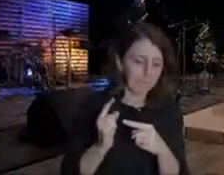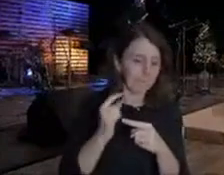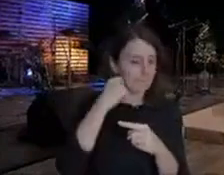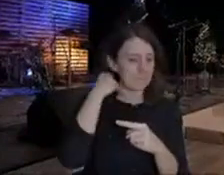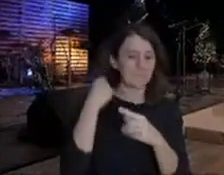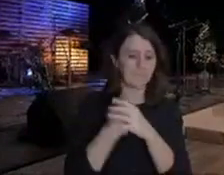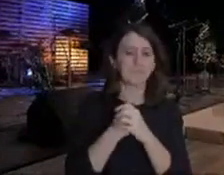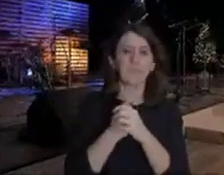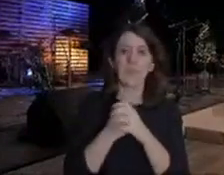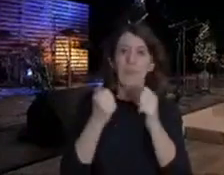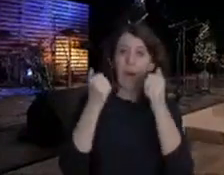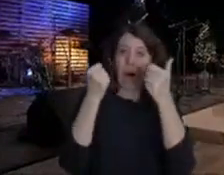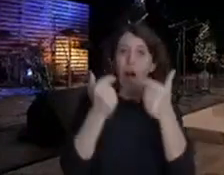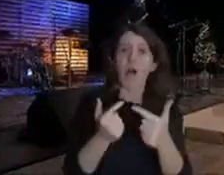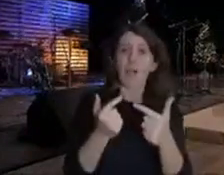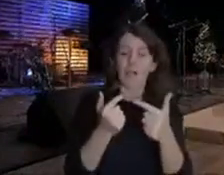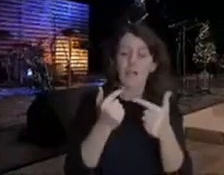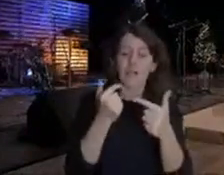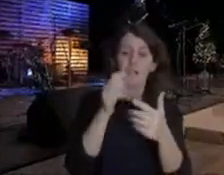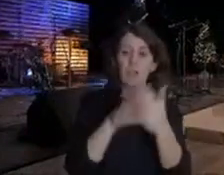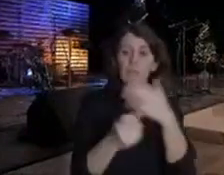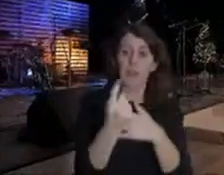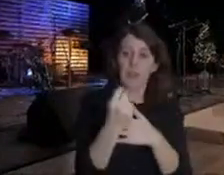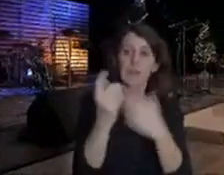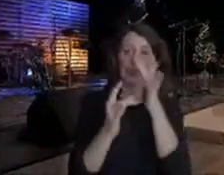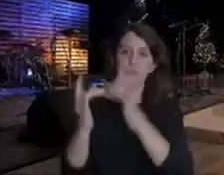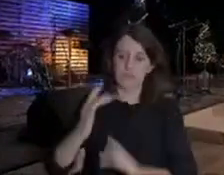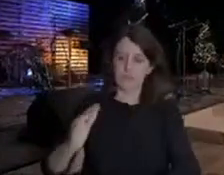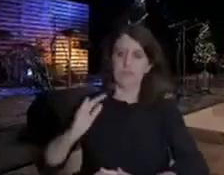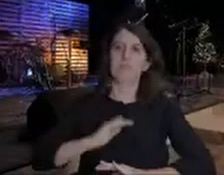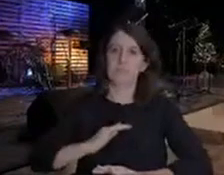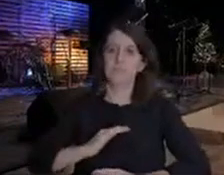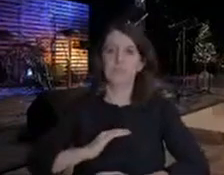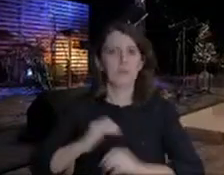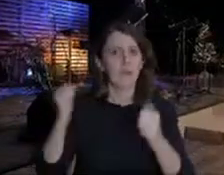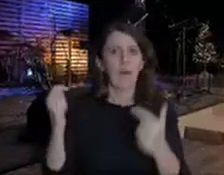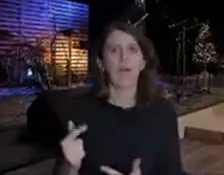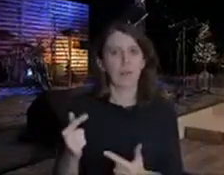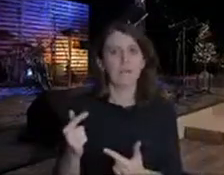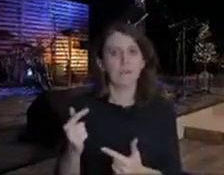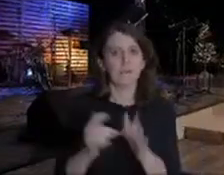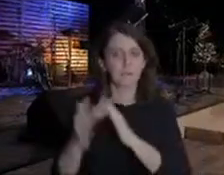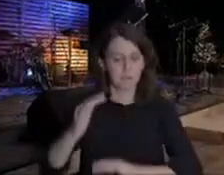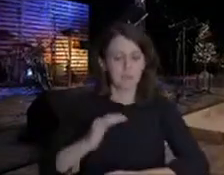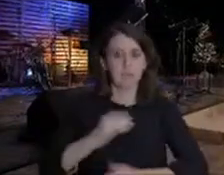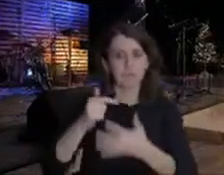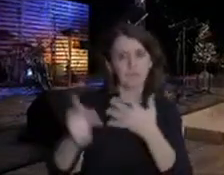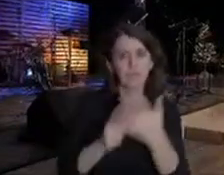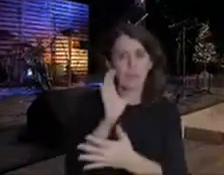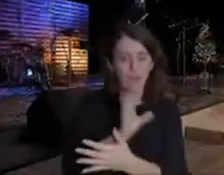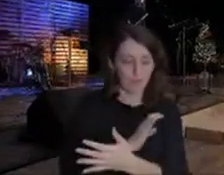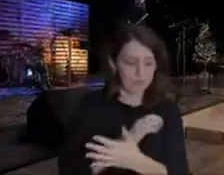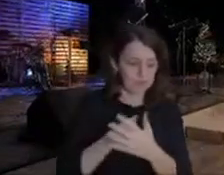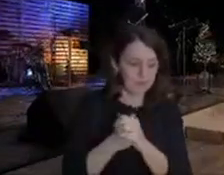his righteousness. And we see all of Isaiah 11 in Jesus Christ. We see all that in Jesus. And in this